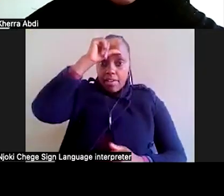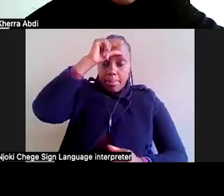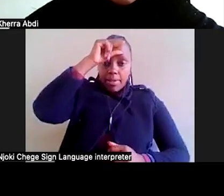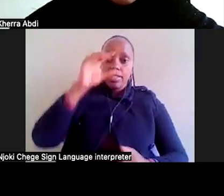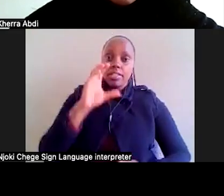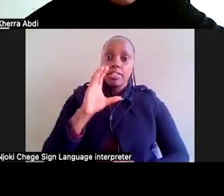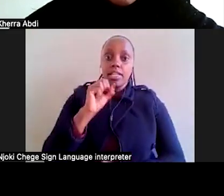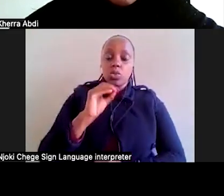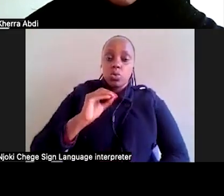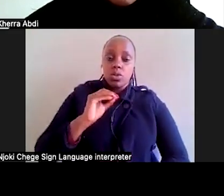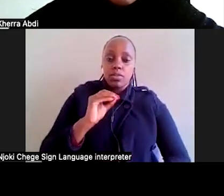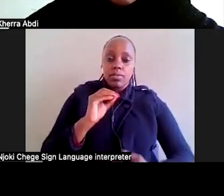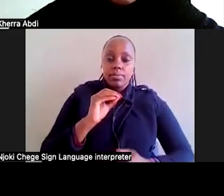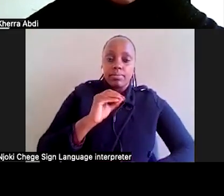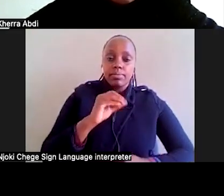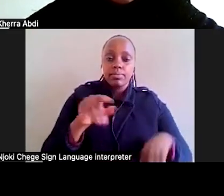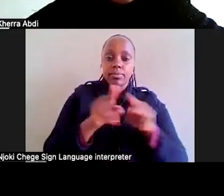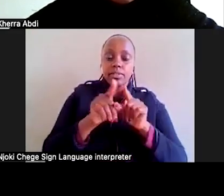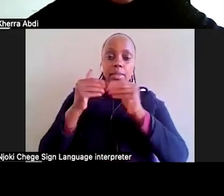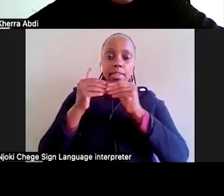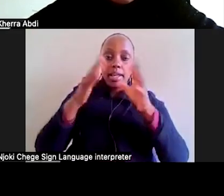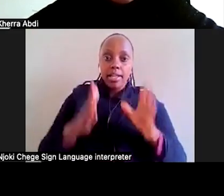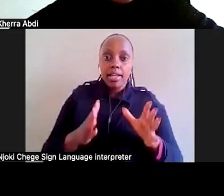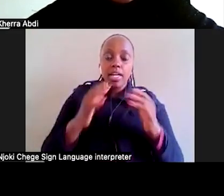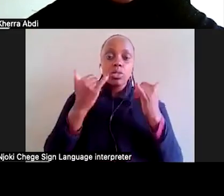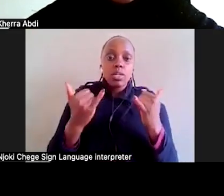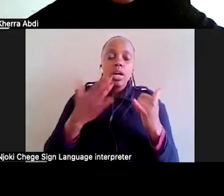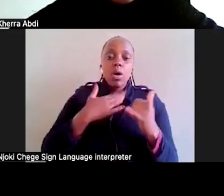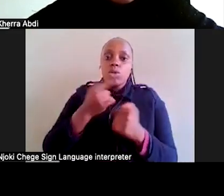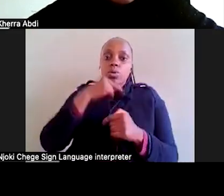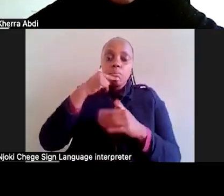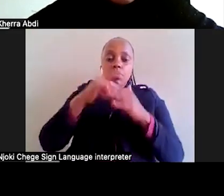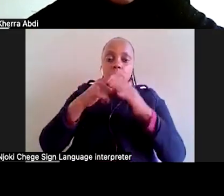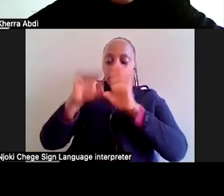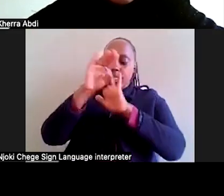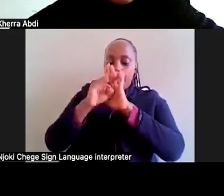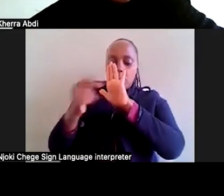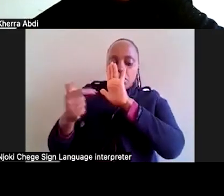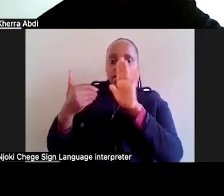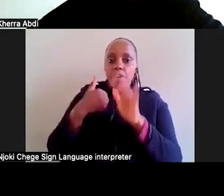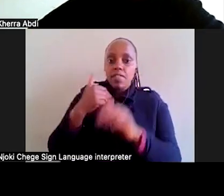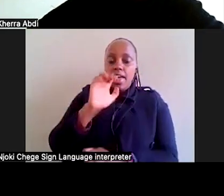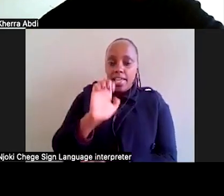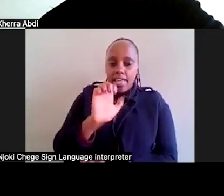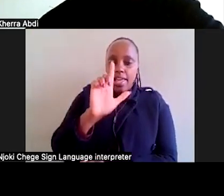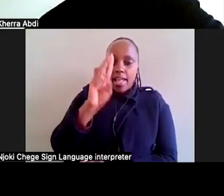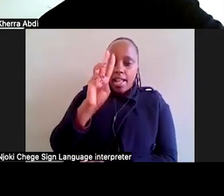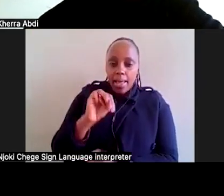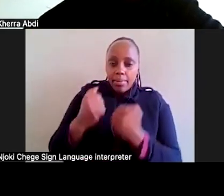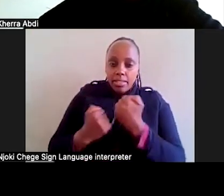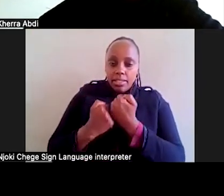CSOs, and traditional leaders. So I would like to say that as a program, ALM